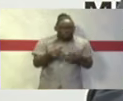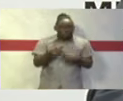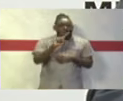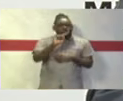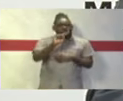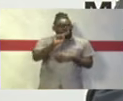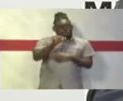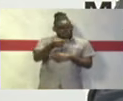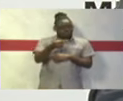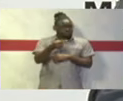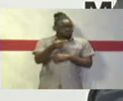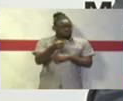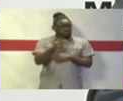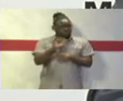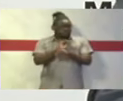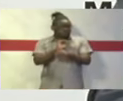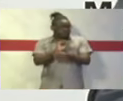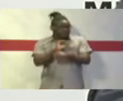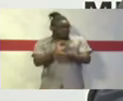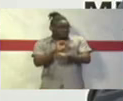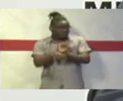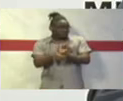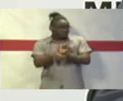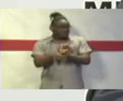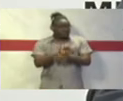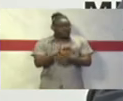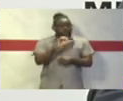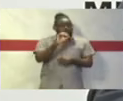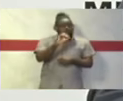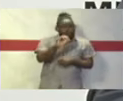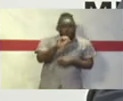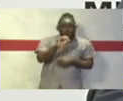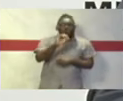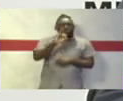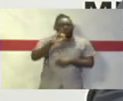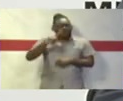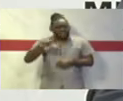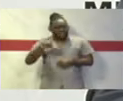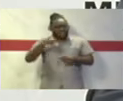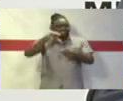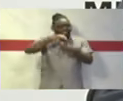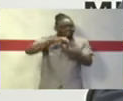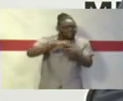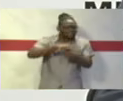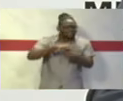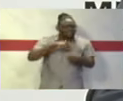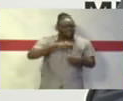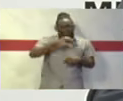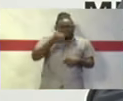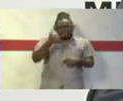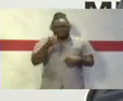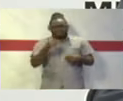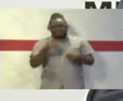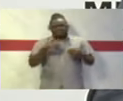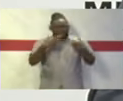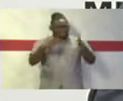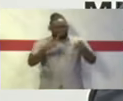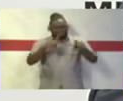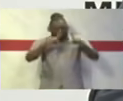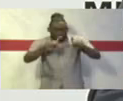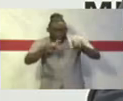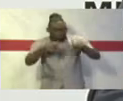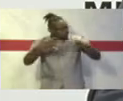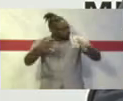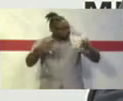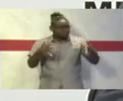sector, after coming in as well. So there's some testing that is happening there. So just to give you a sense of what happened with those 2